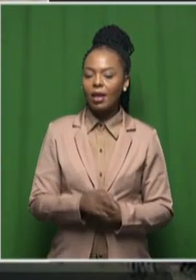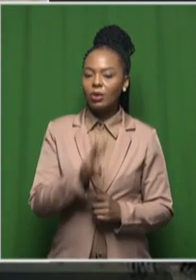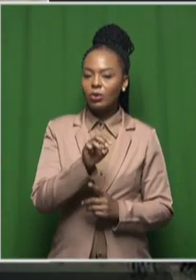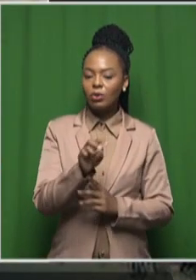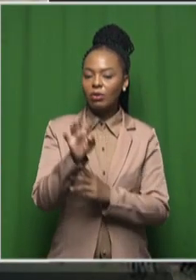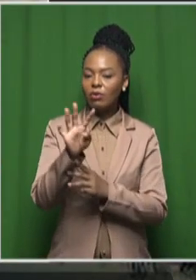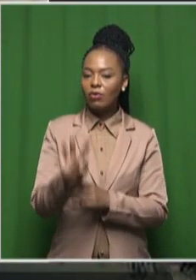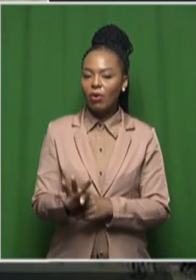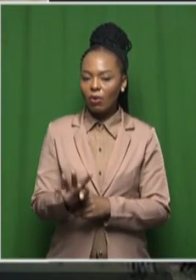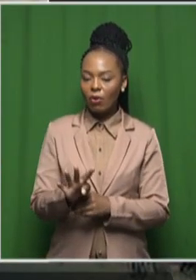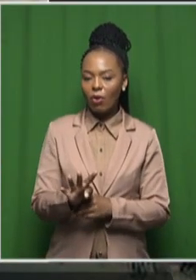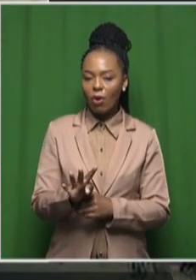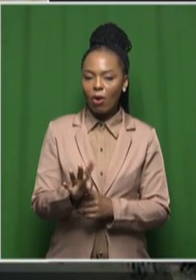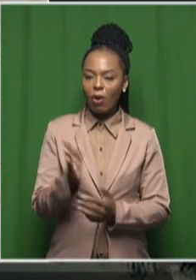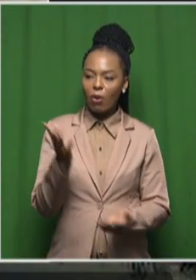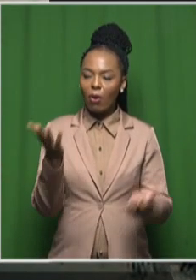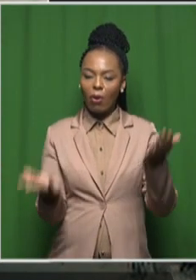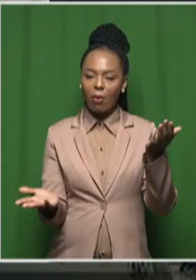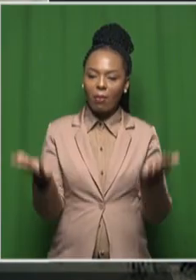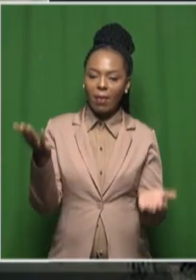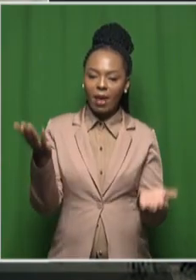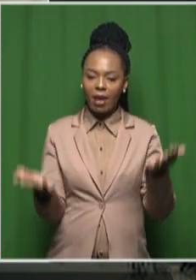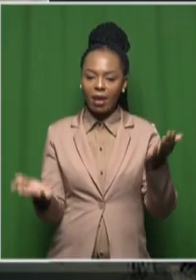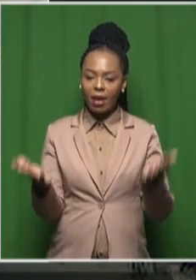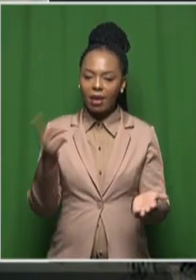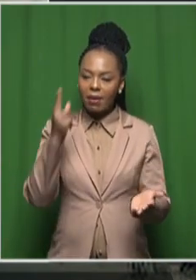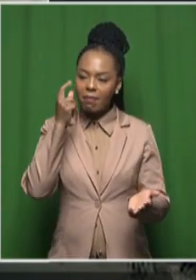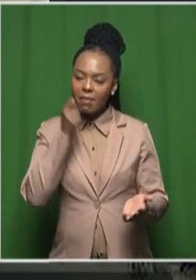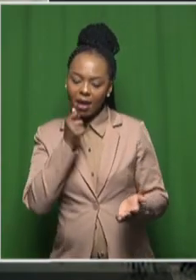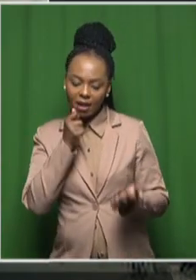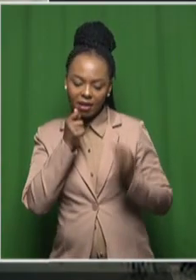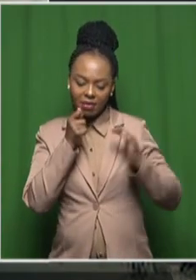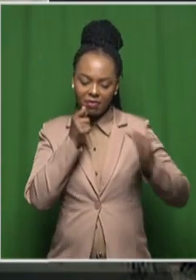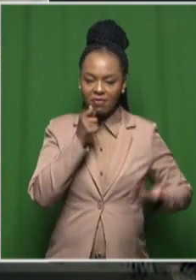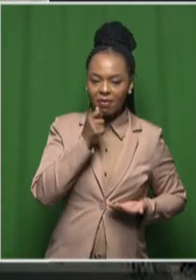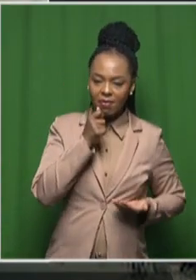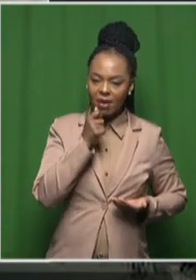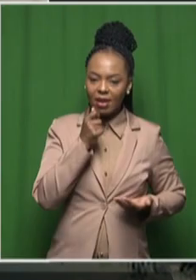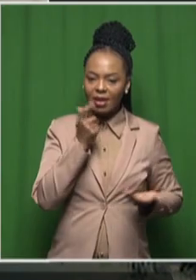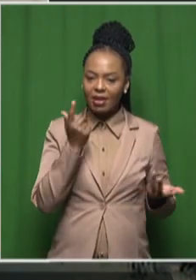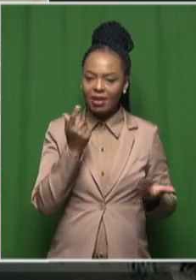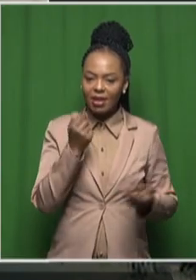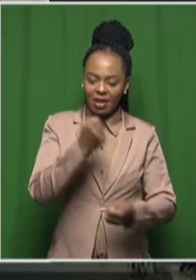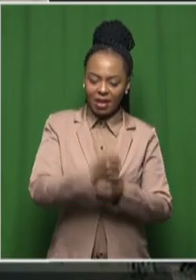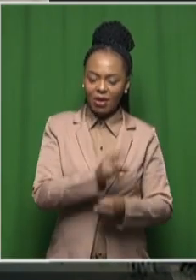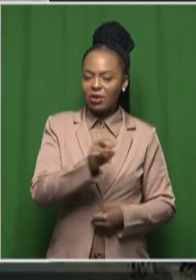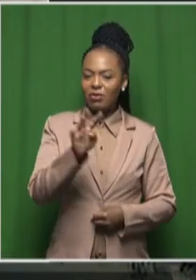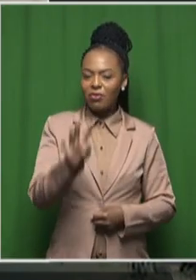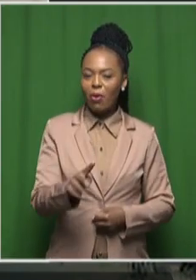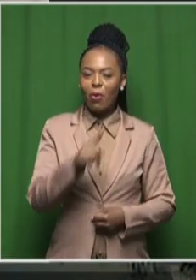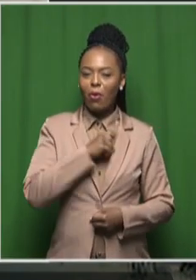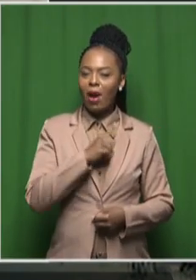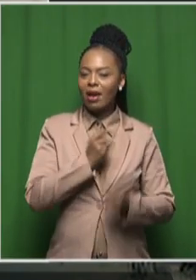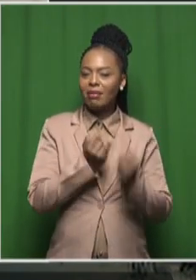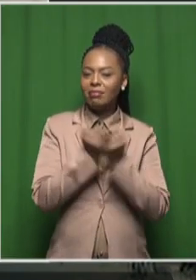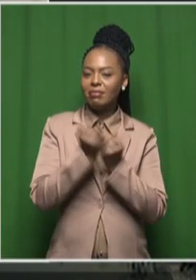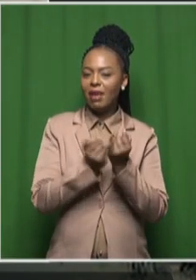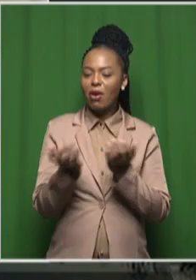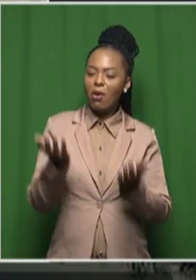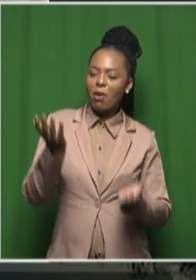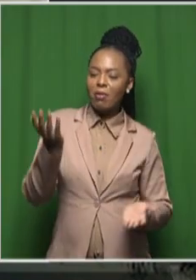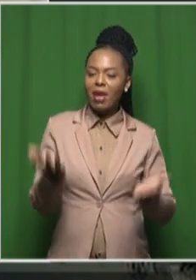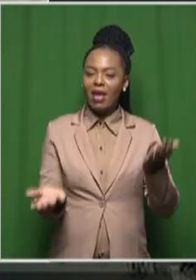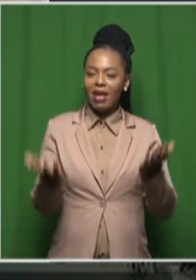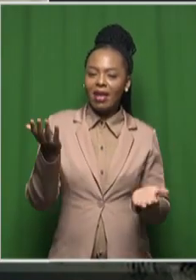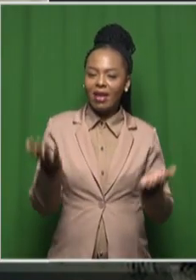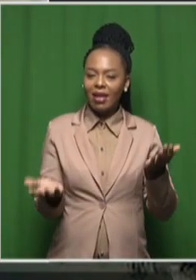we're still making comparisons between, male and female artists. And this shouldn't be. I was just telling my colleague that,